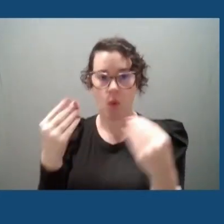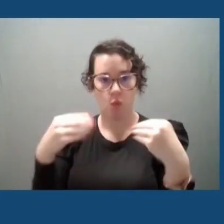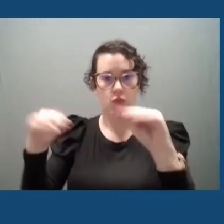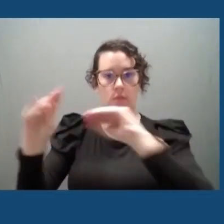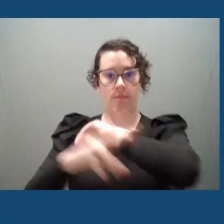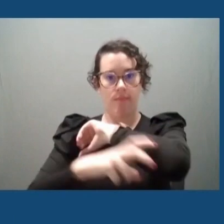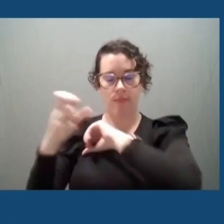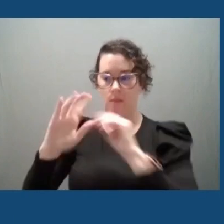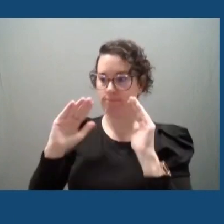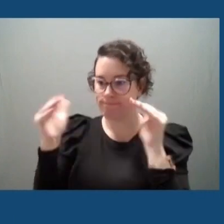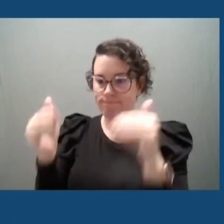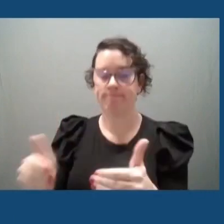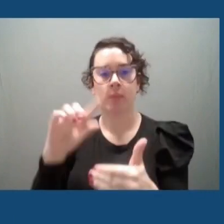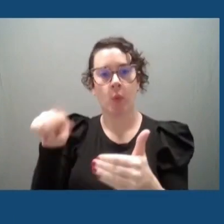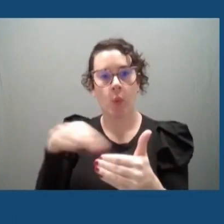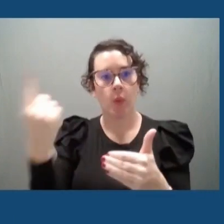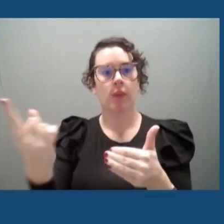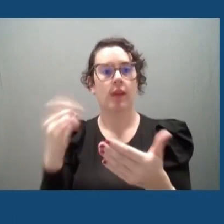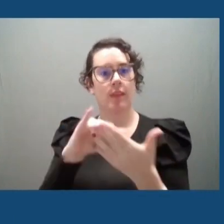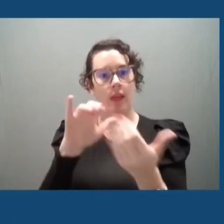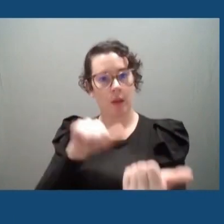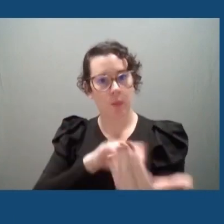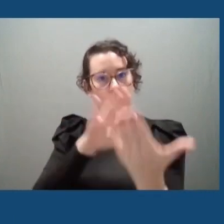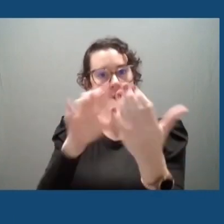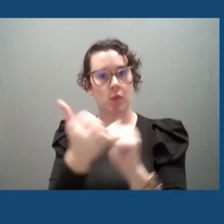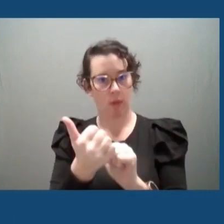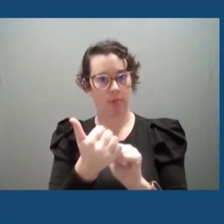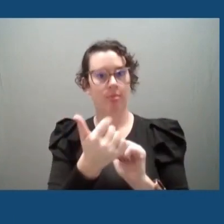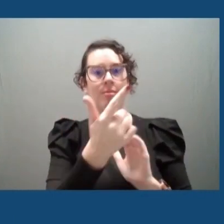used this approach with illegal guns, and it worked.